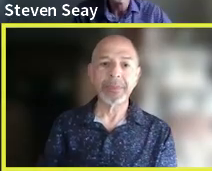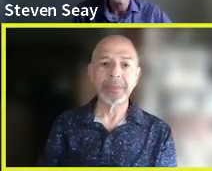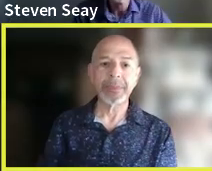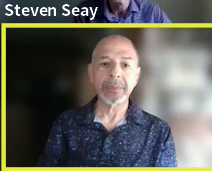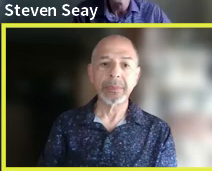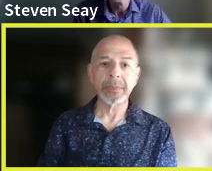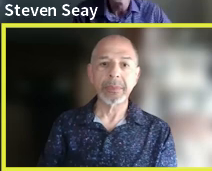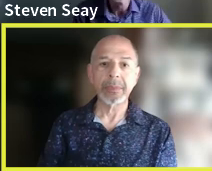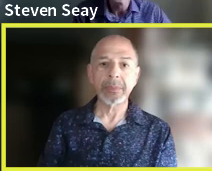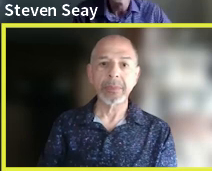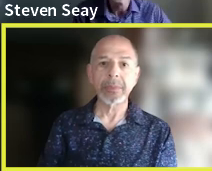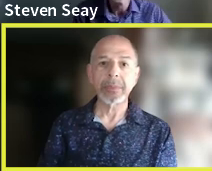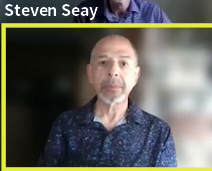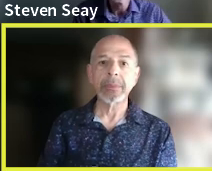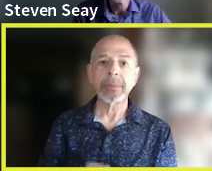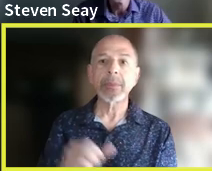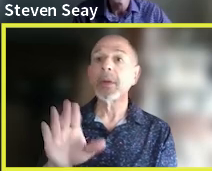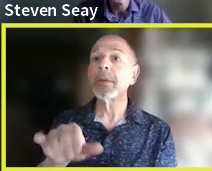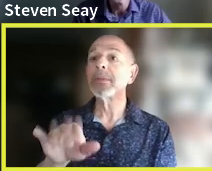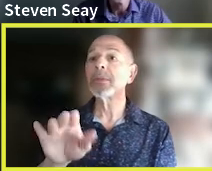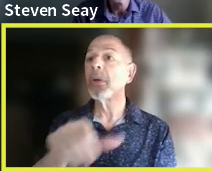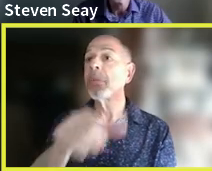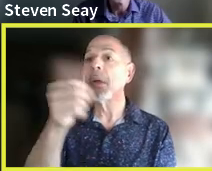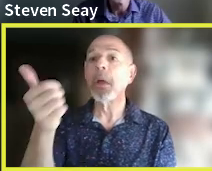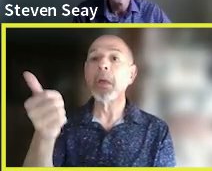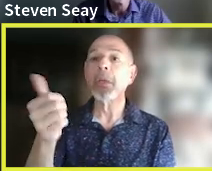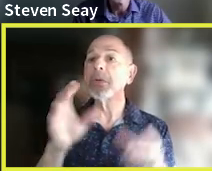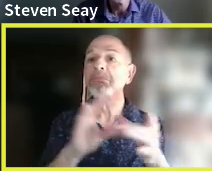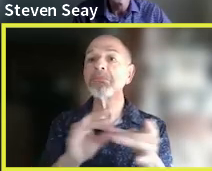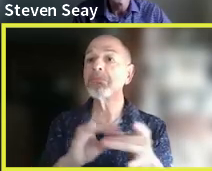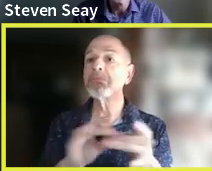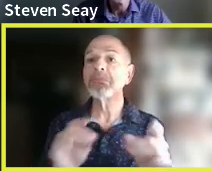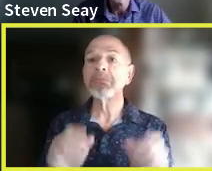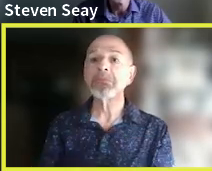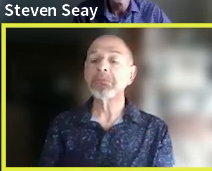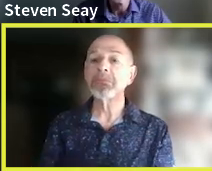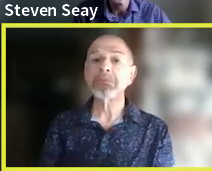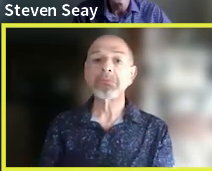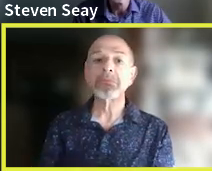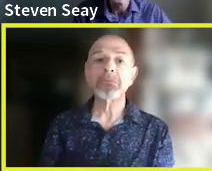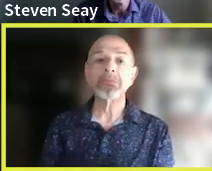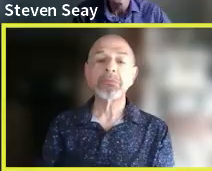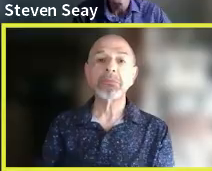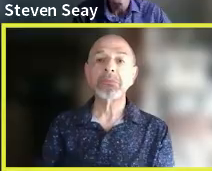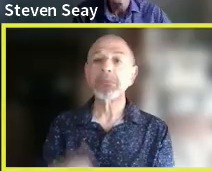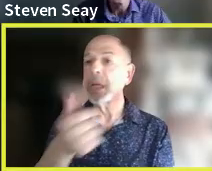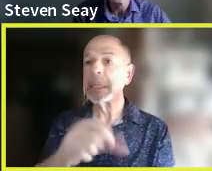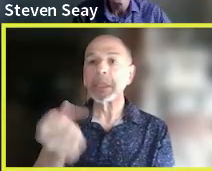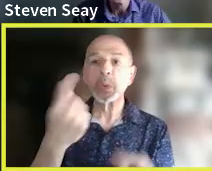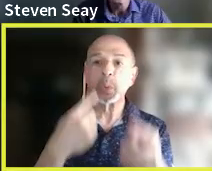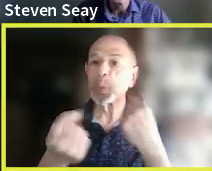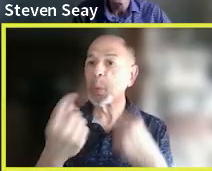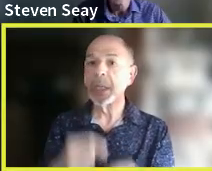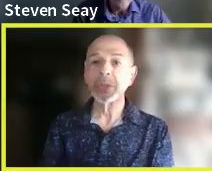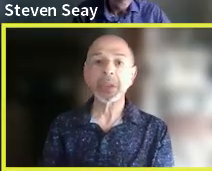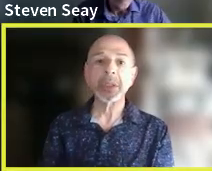Did anybody else have something that they wanted to share? Something going on in the community, or did you have any questions at all about anything